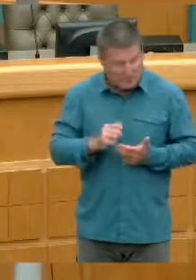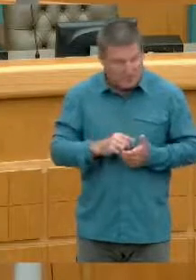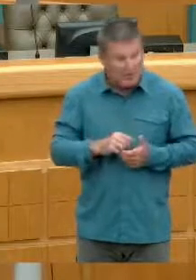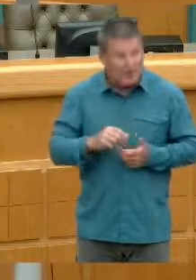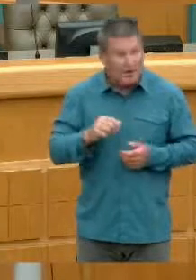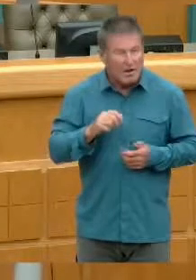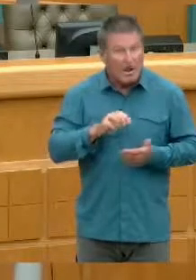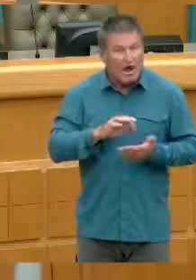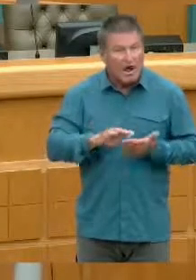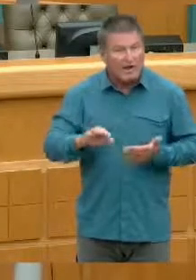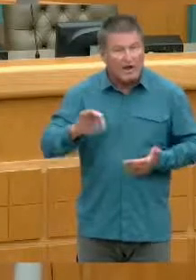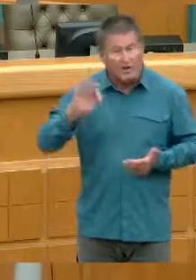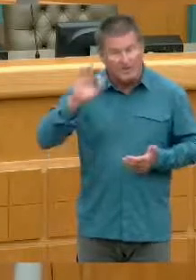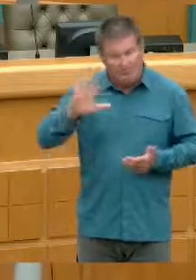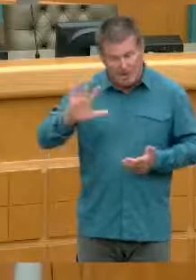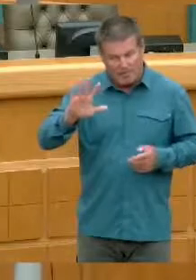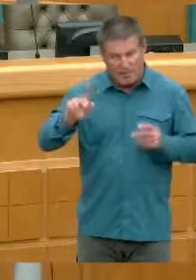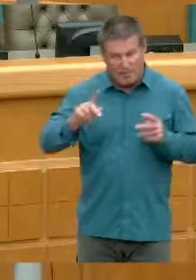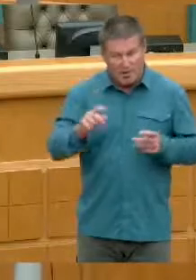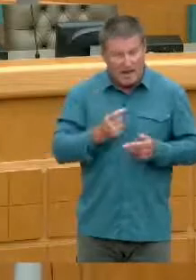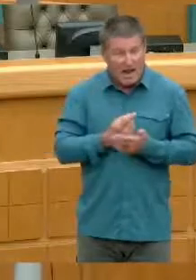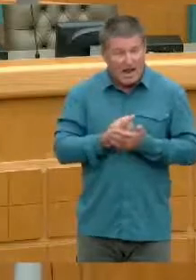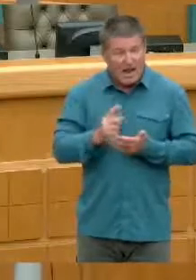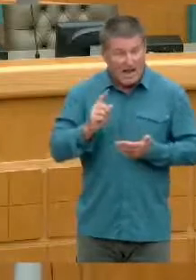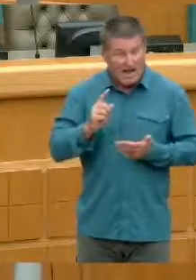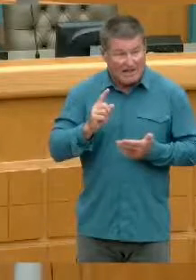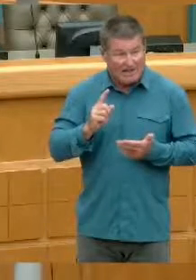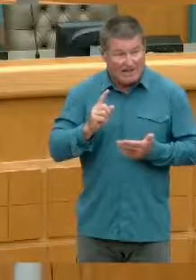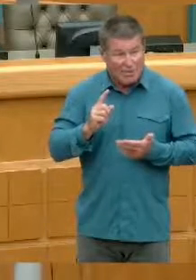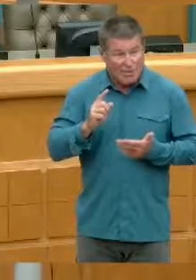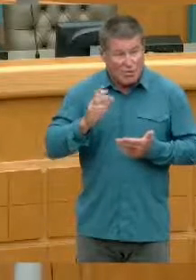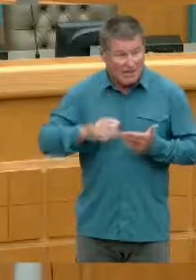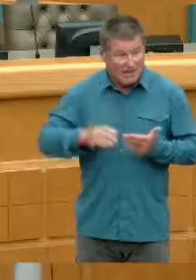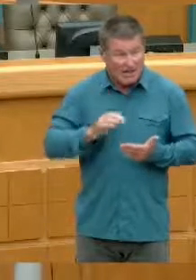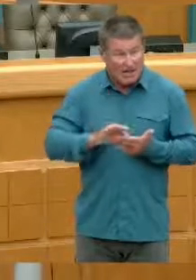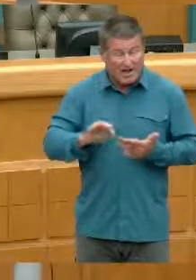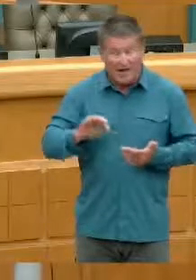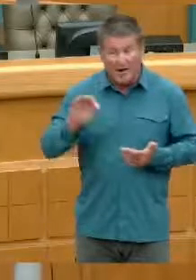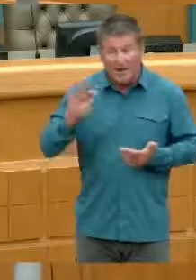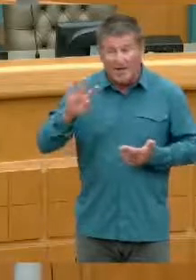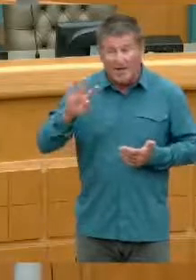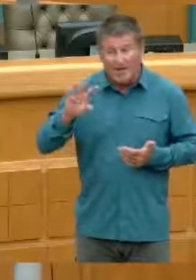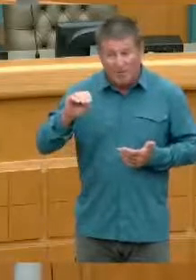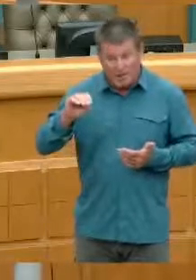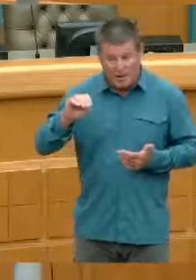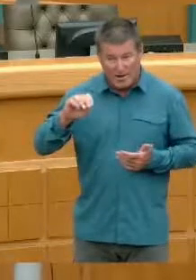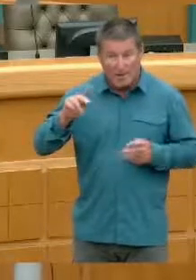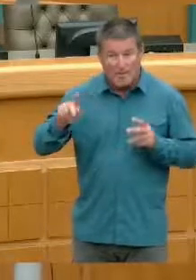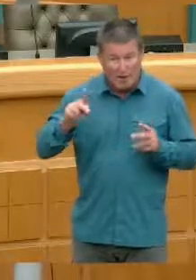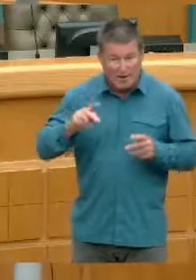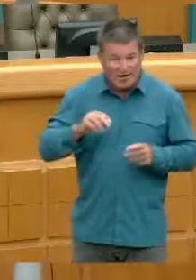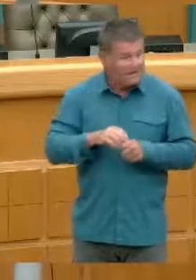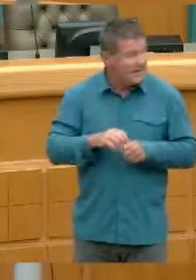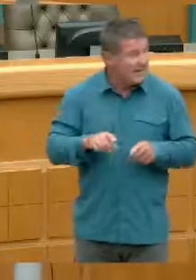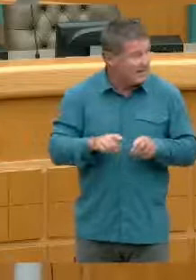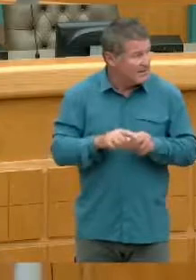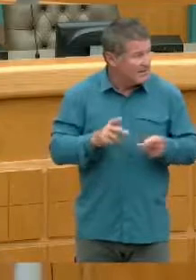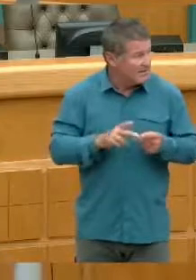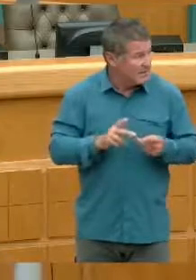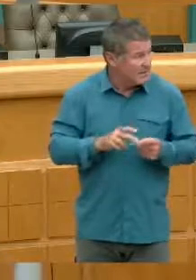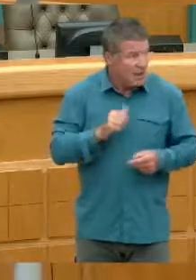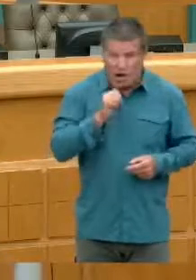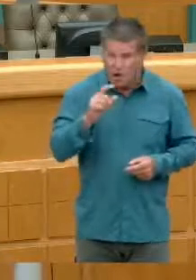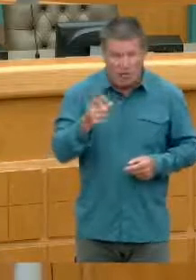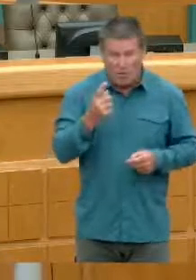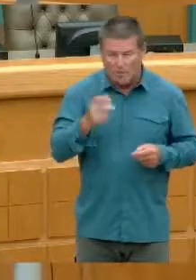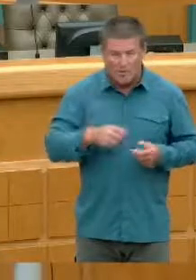counted 5 parties. Last weekend, I counted 40 parties in the same stretch of beach, and not one